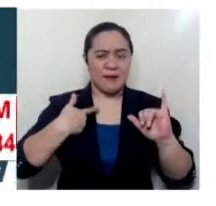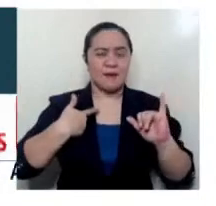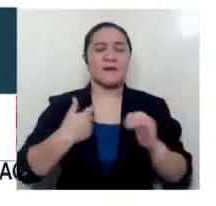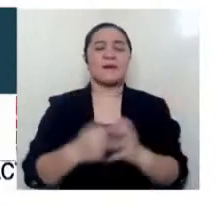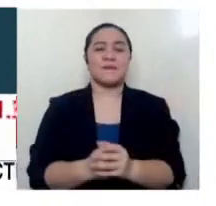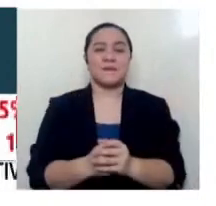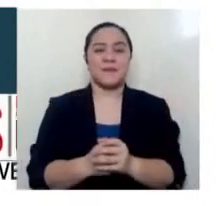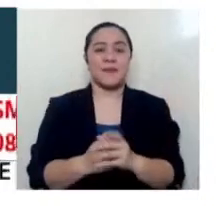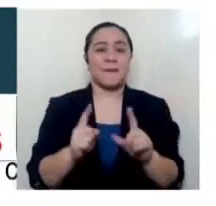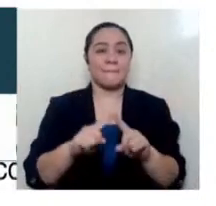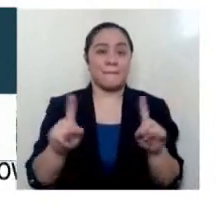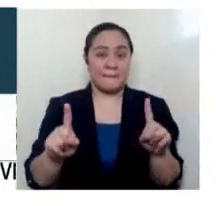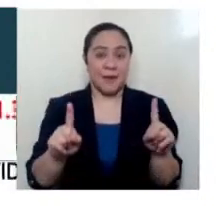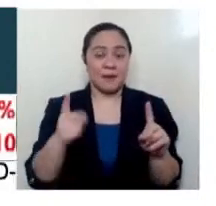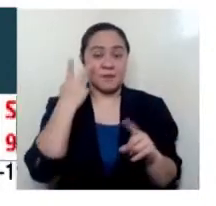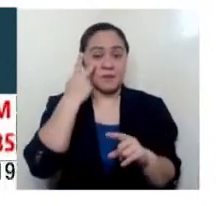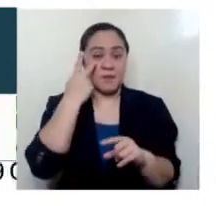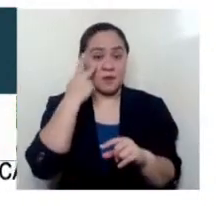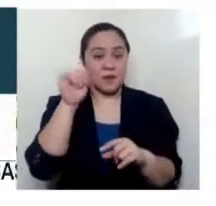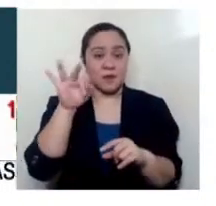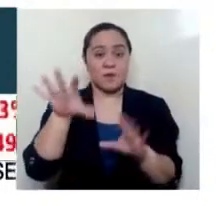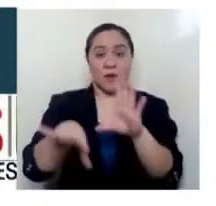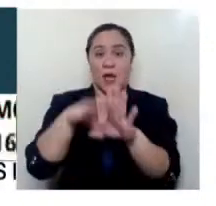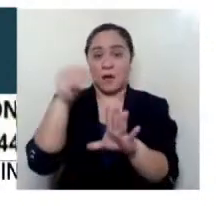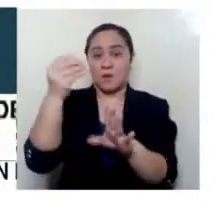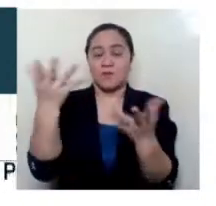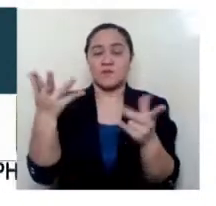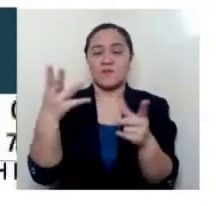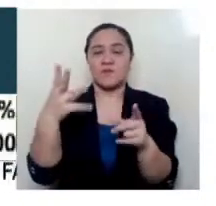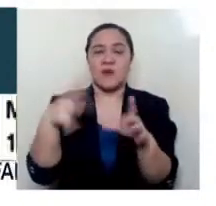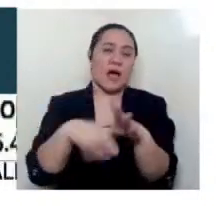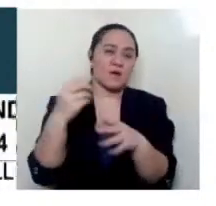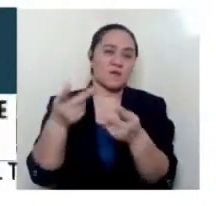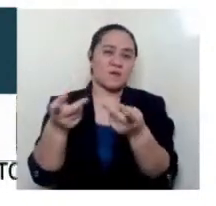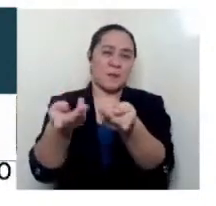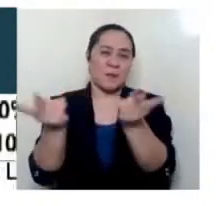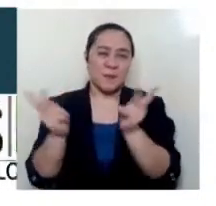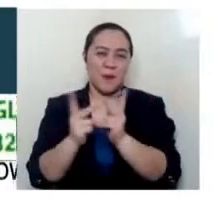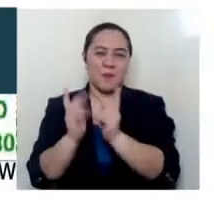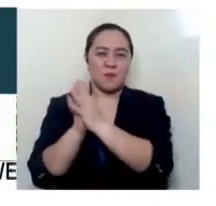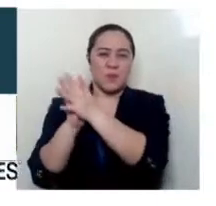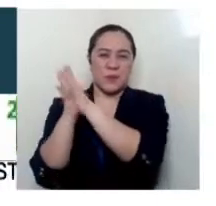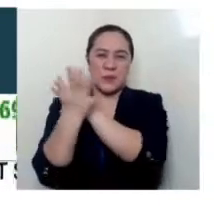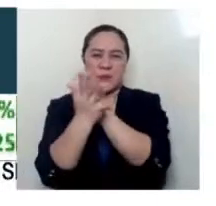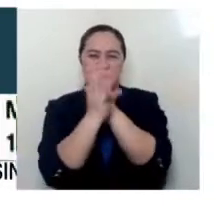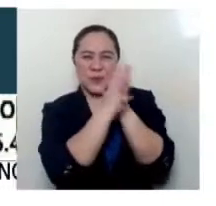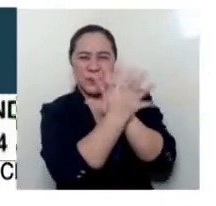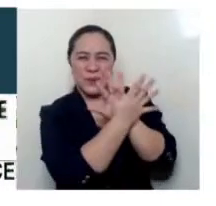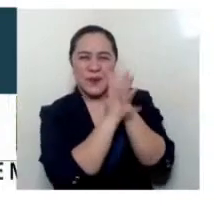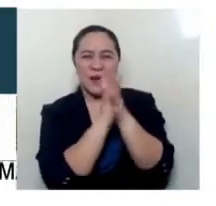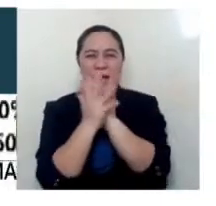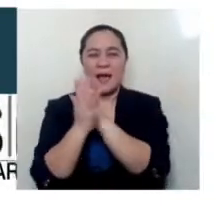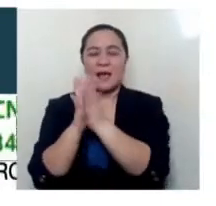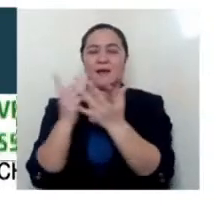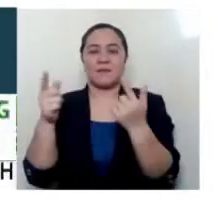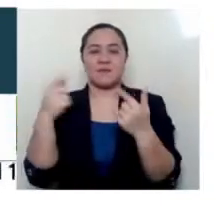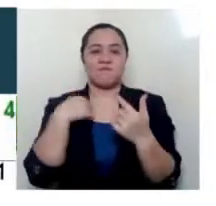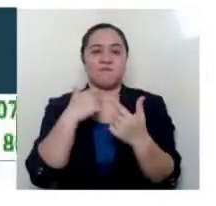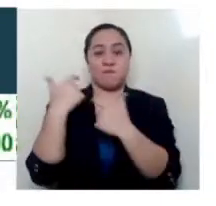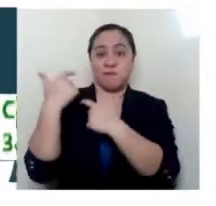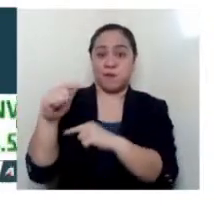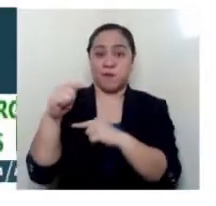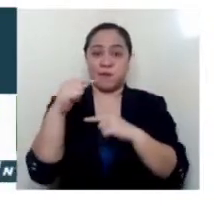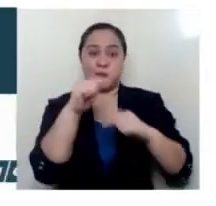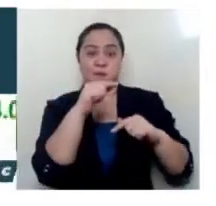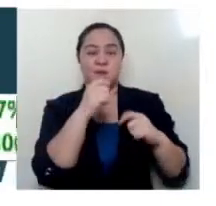no? Particularly if they go to areas where it is crowded and it's not, and the minimum health standards